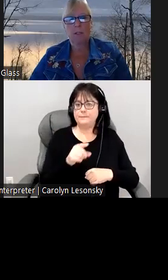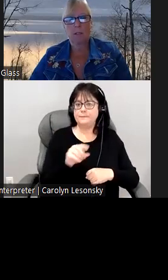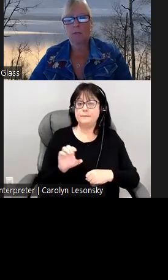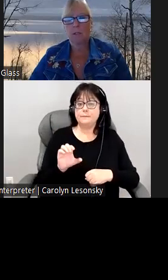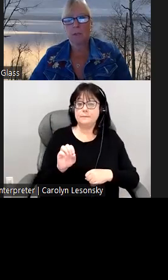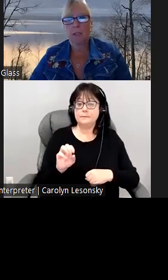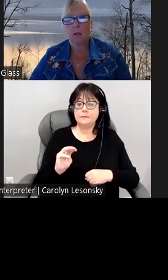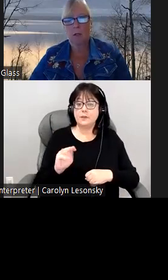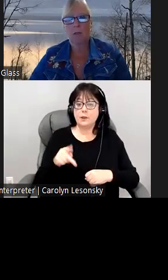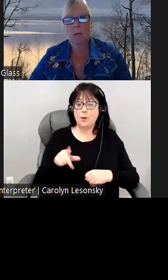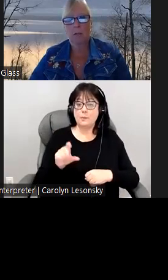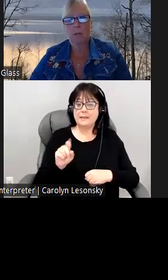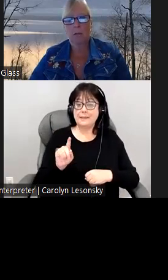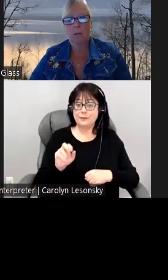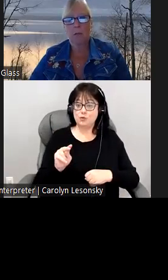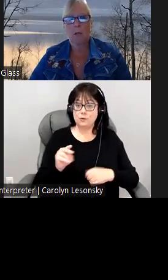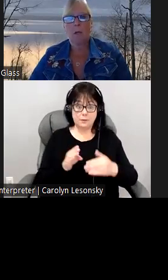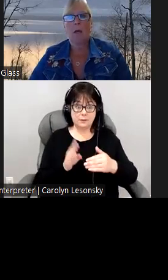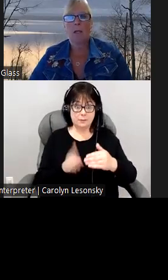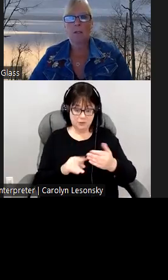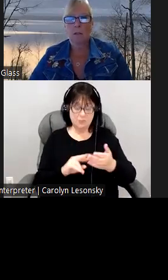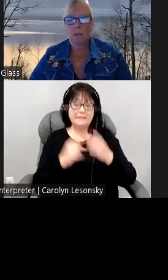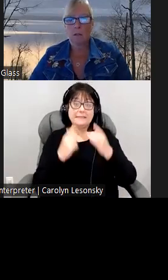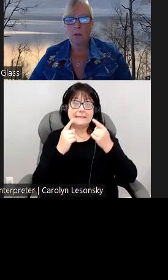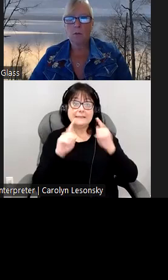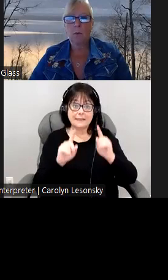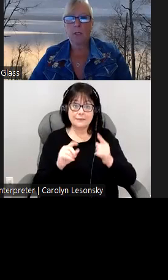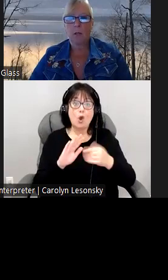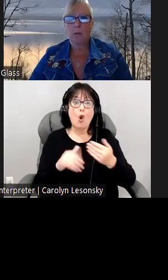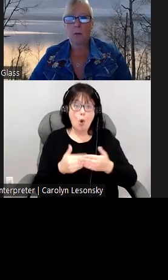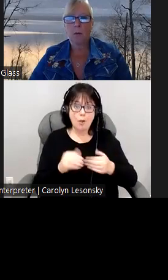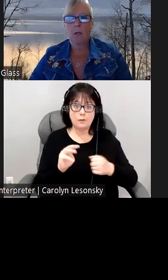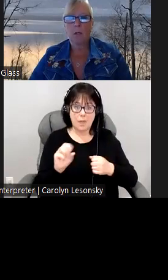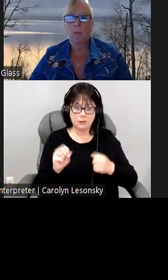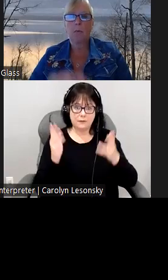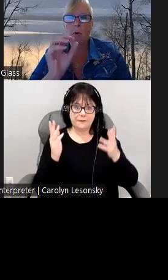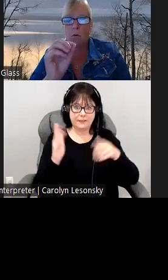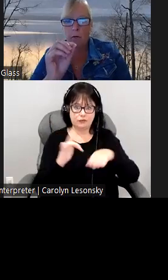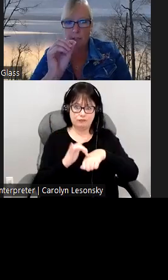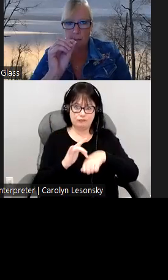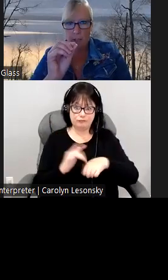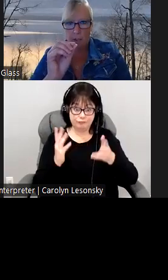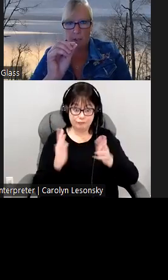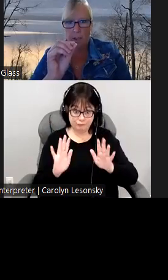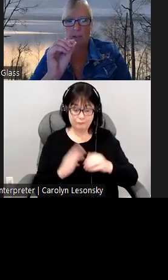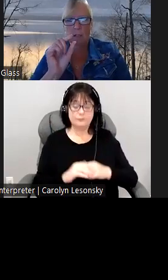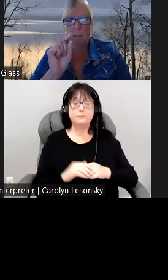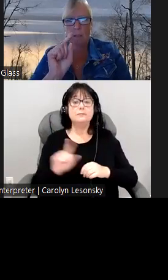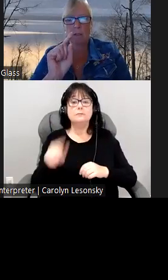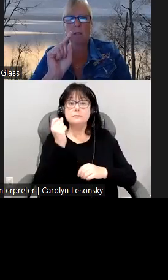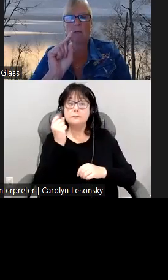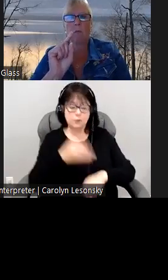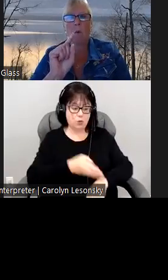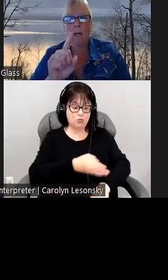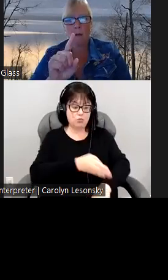is successfully completing all of the milestones. As is also pointed out though, the progress measure is